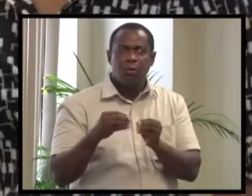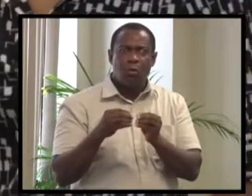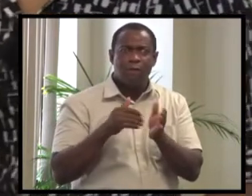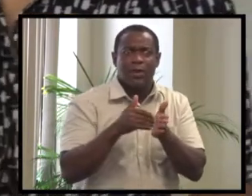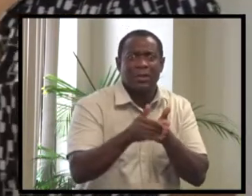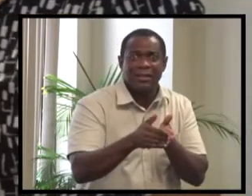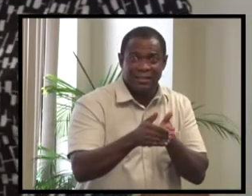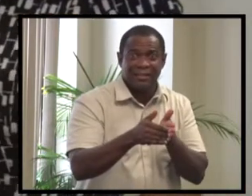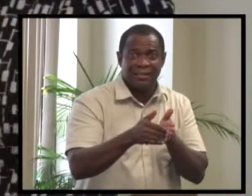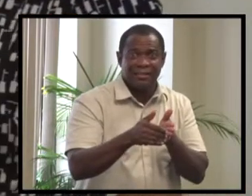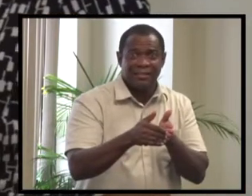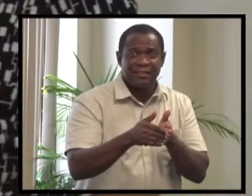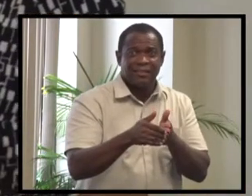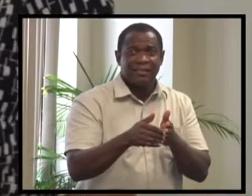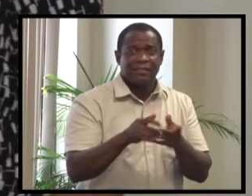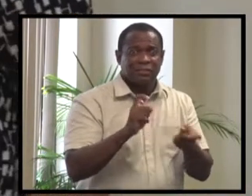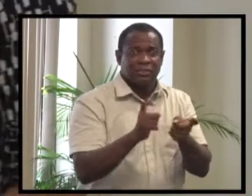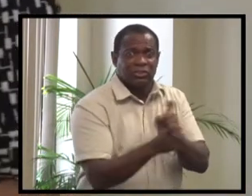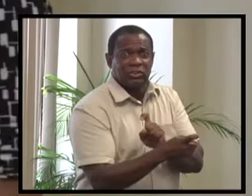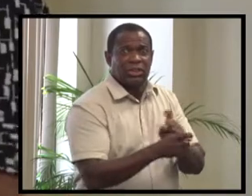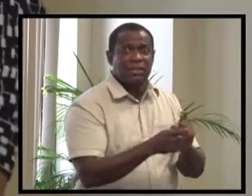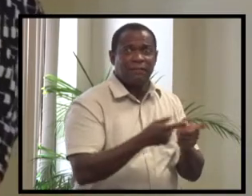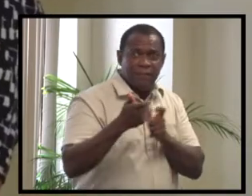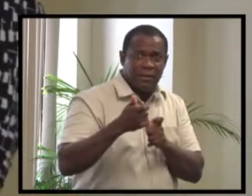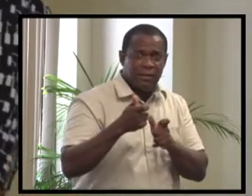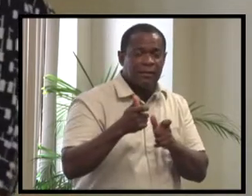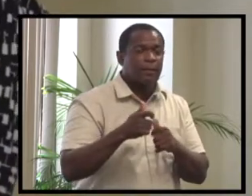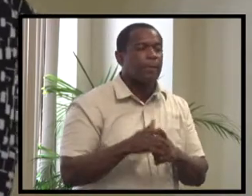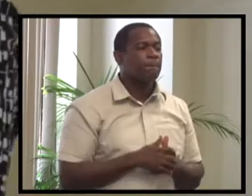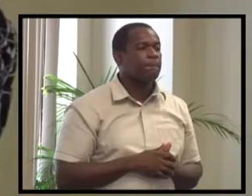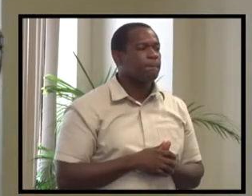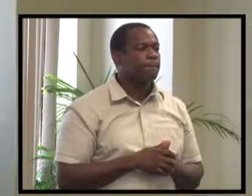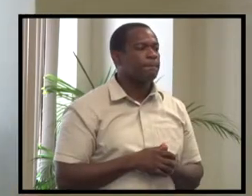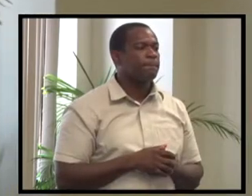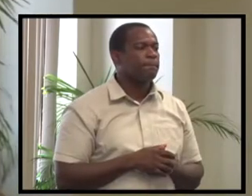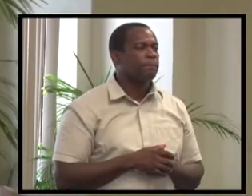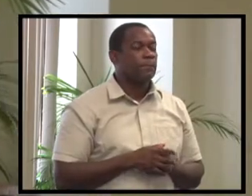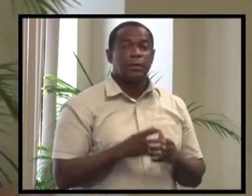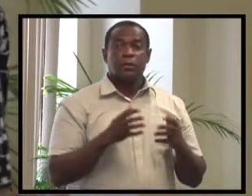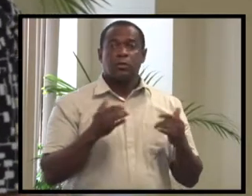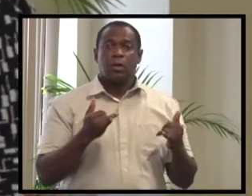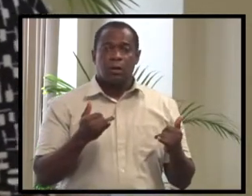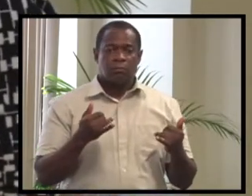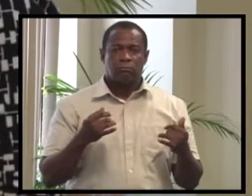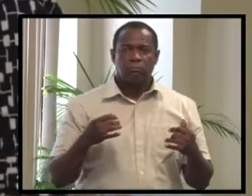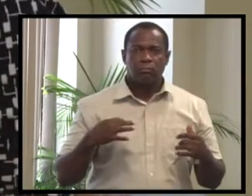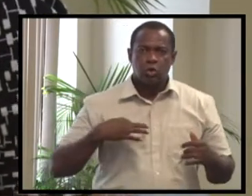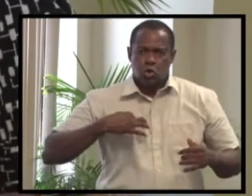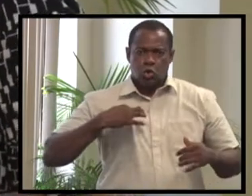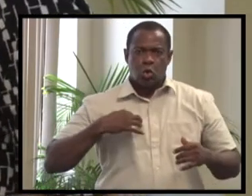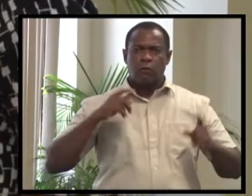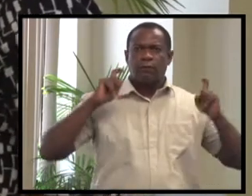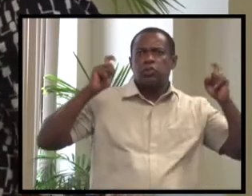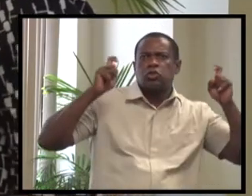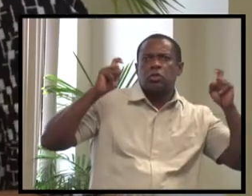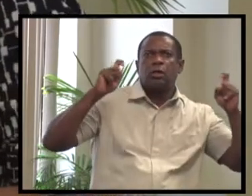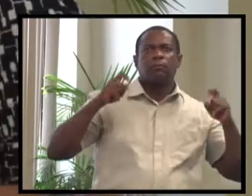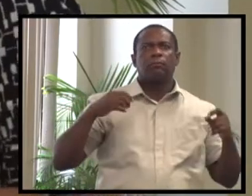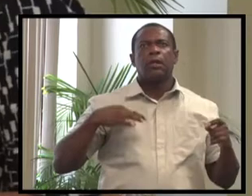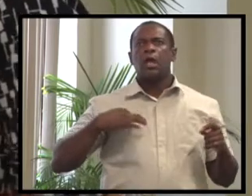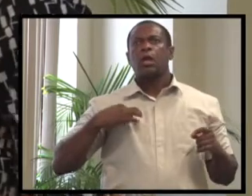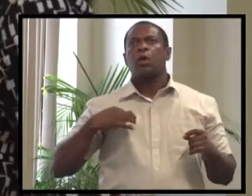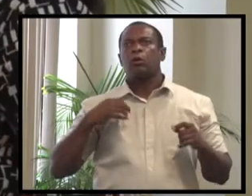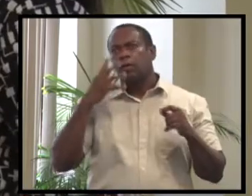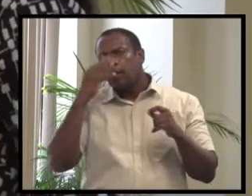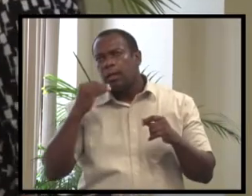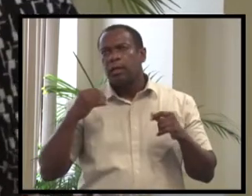user occasions than we did before. So now I need an outfit for the gym, to sleep, to go to